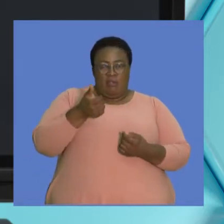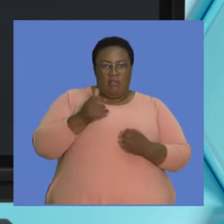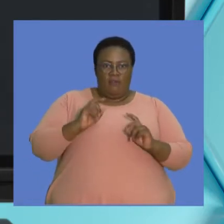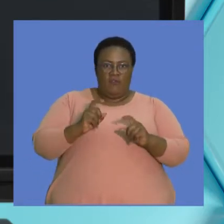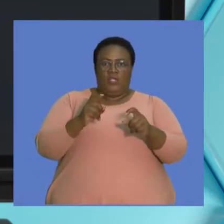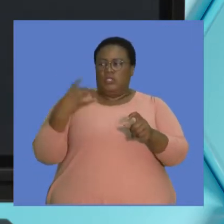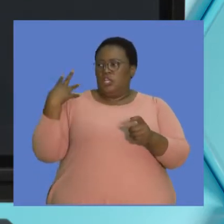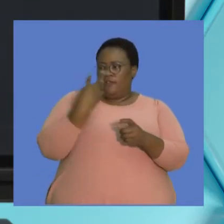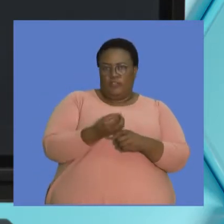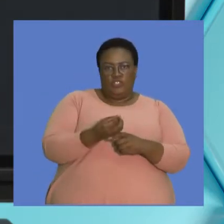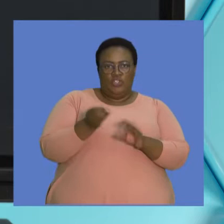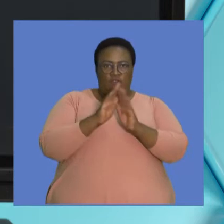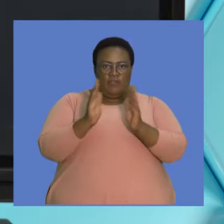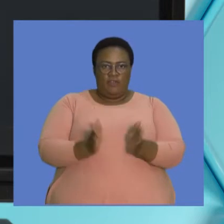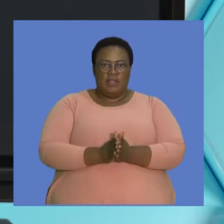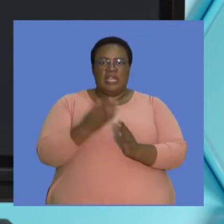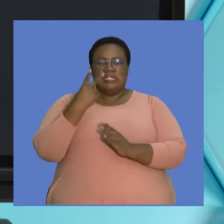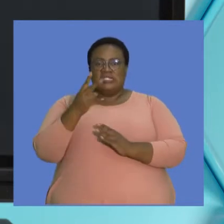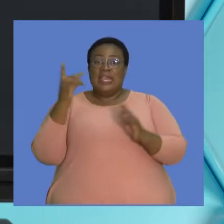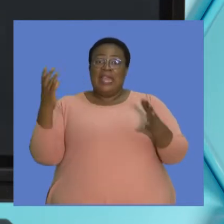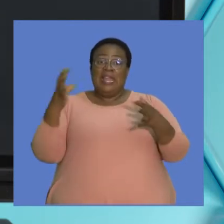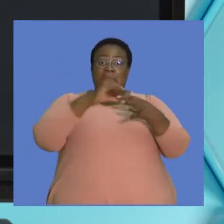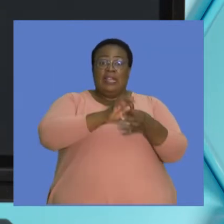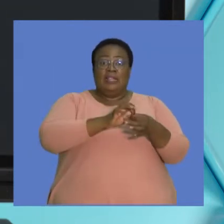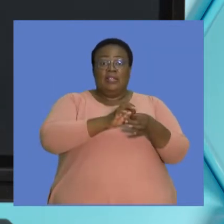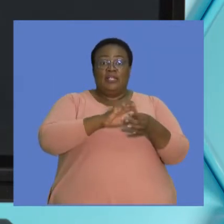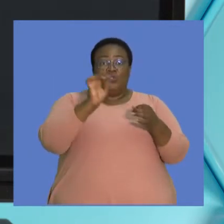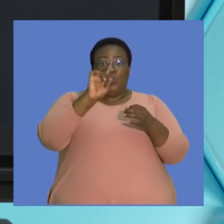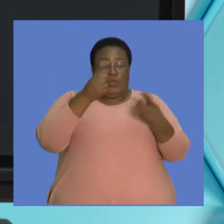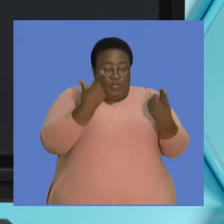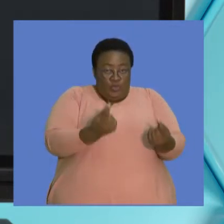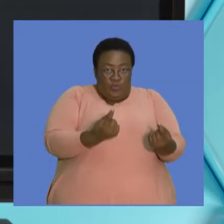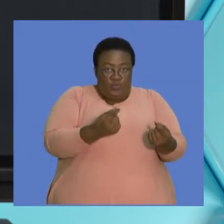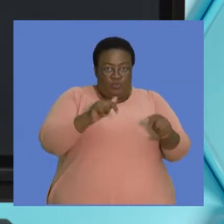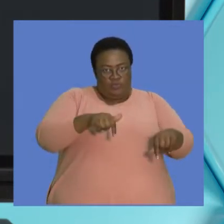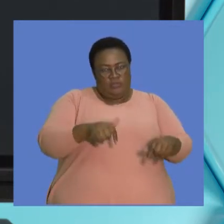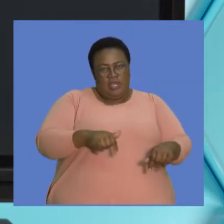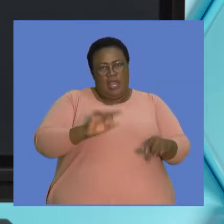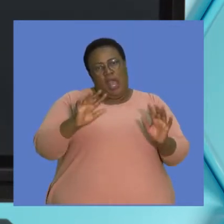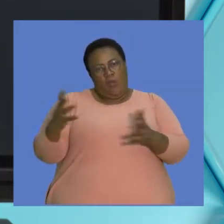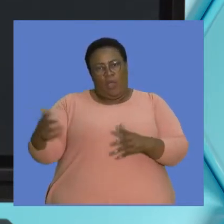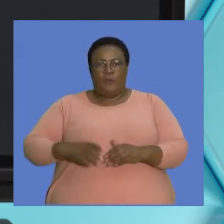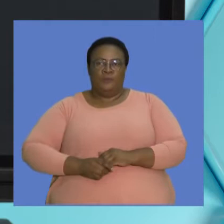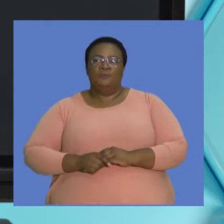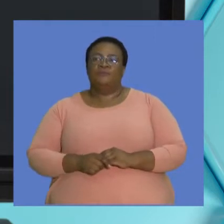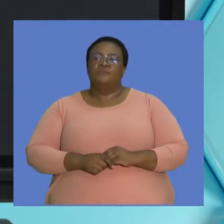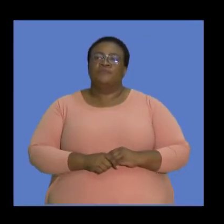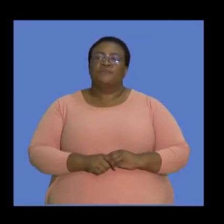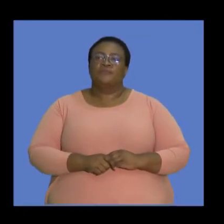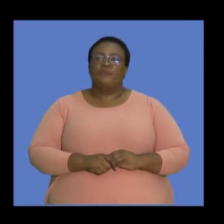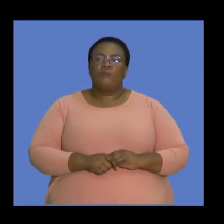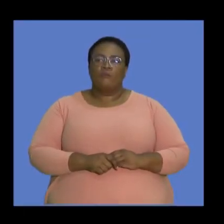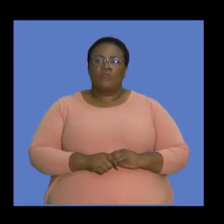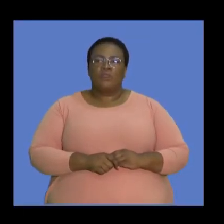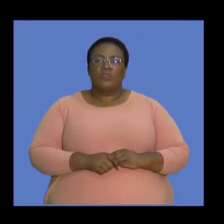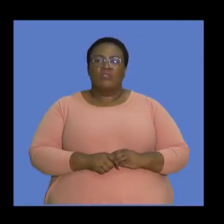things and then see how it links to the concept that we need to do for today. Let's just jump right into it.